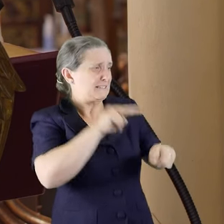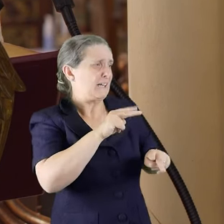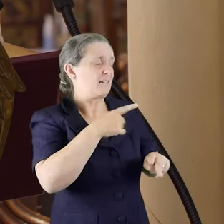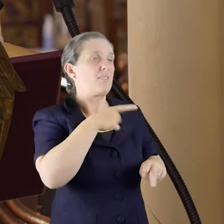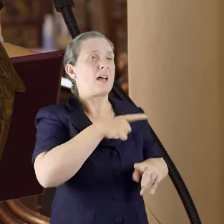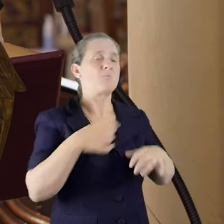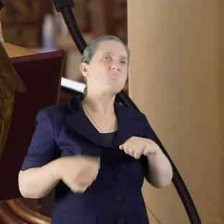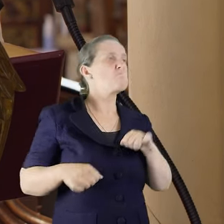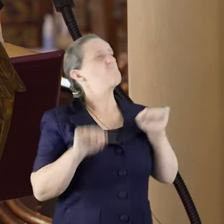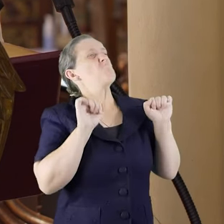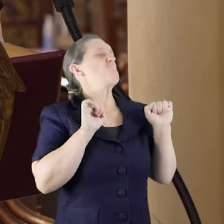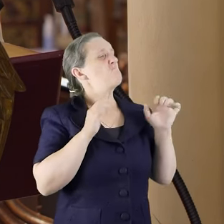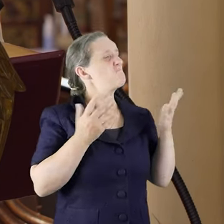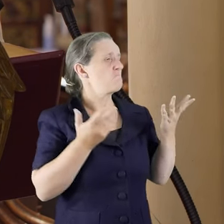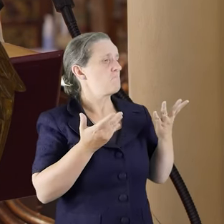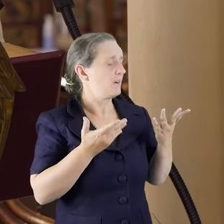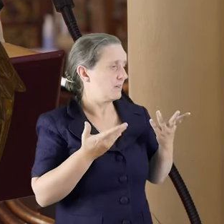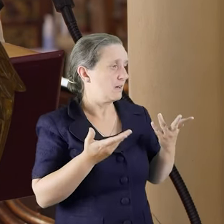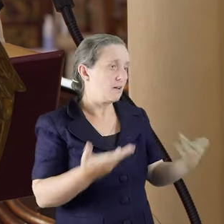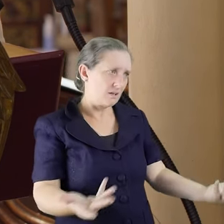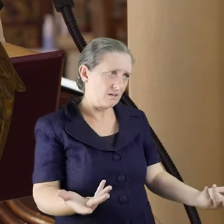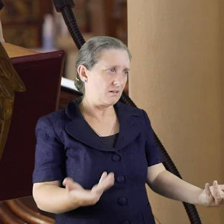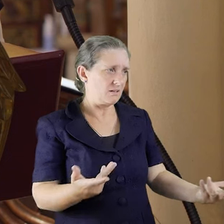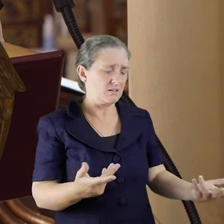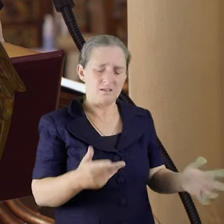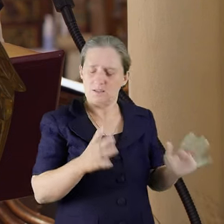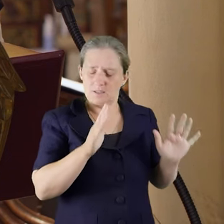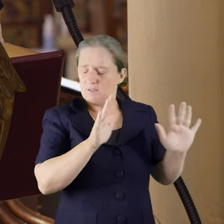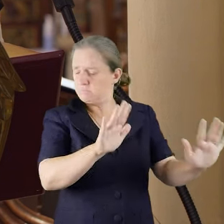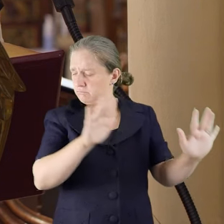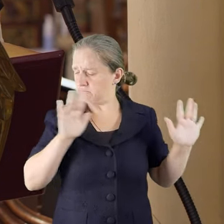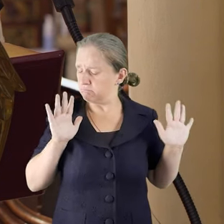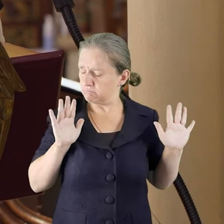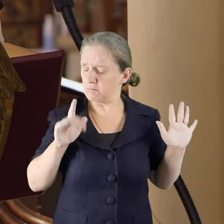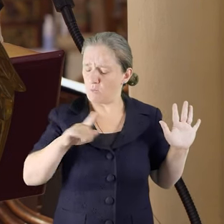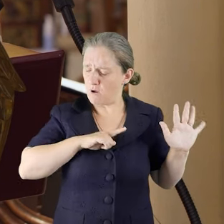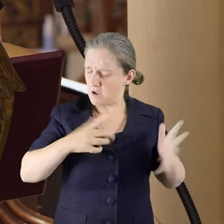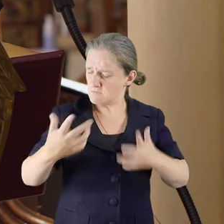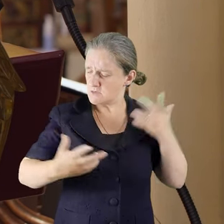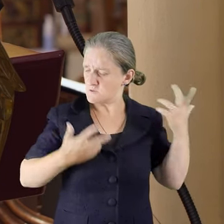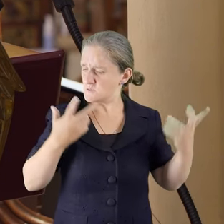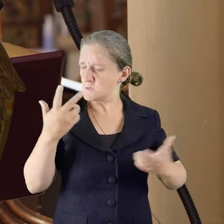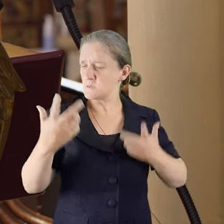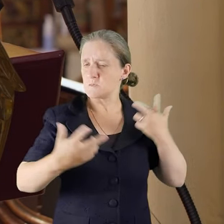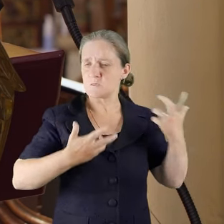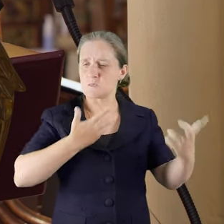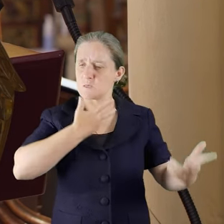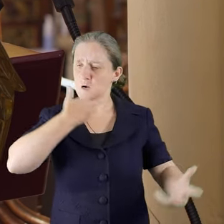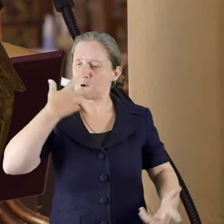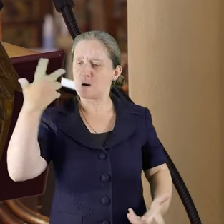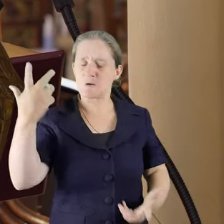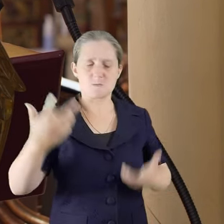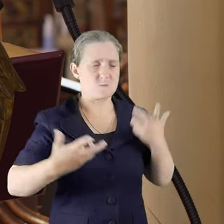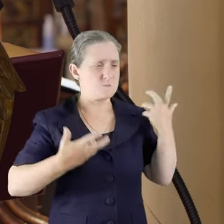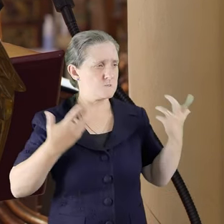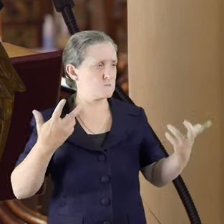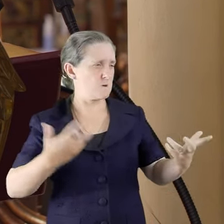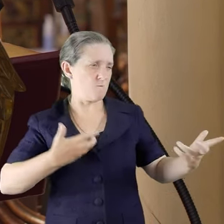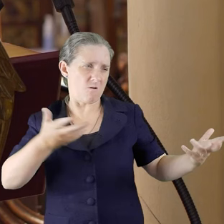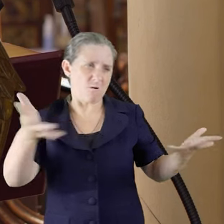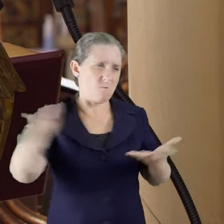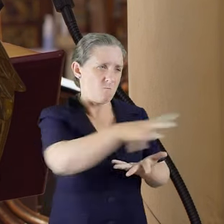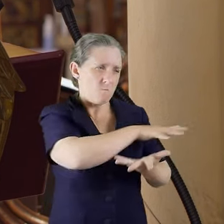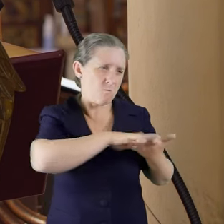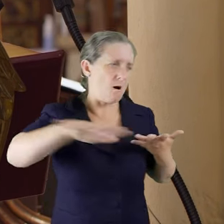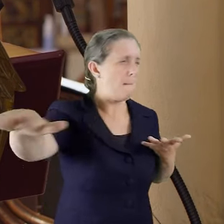people, how stiff-necked they are. Now let me alone, so that my wrath may burn hot against them,